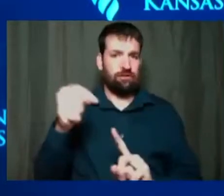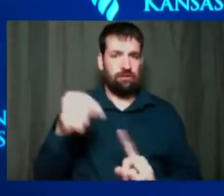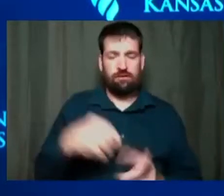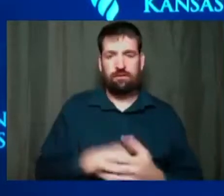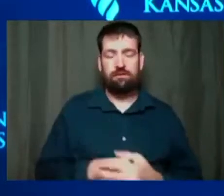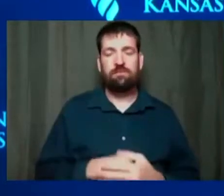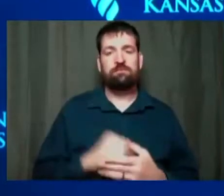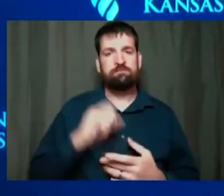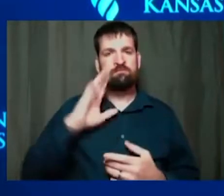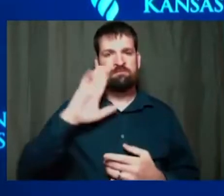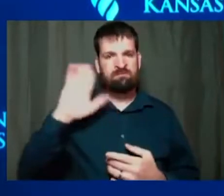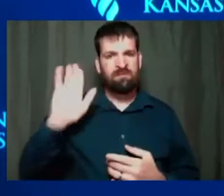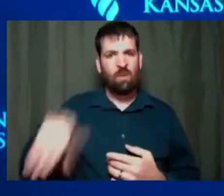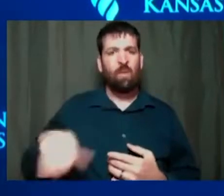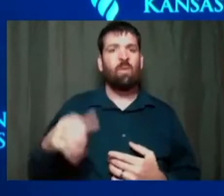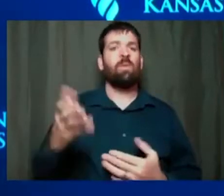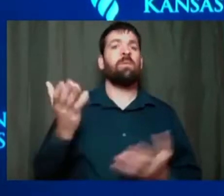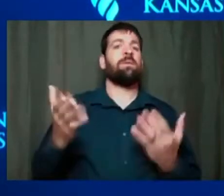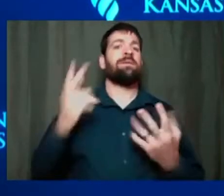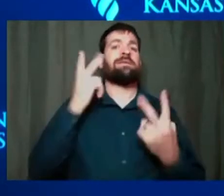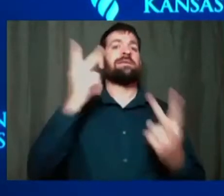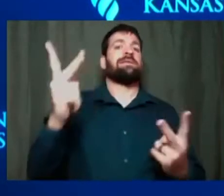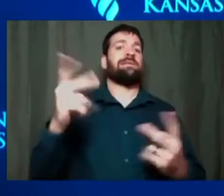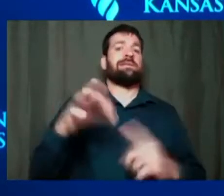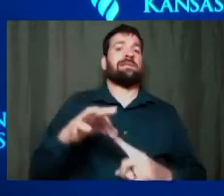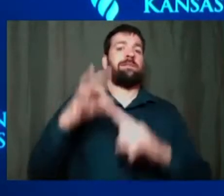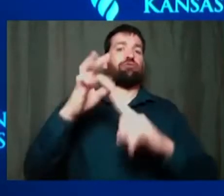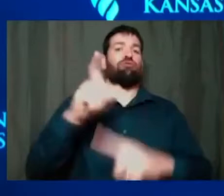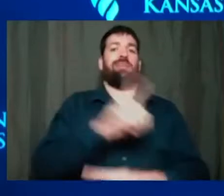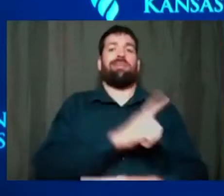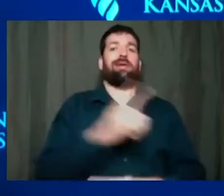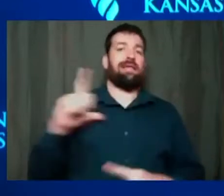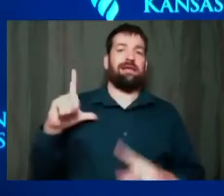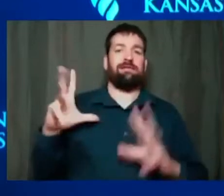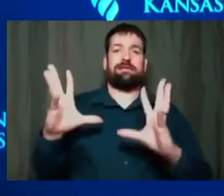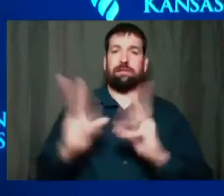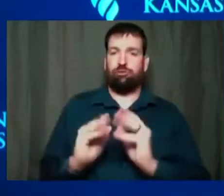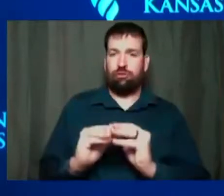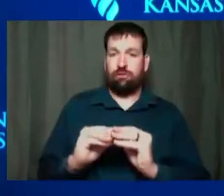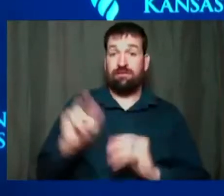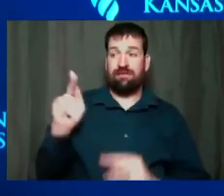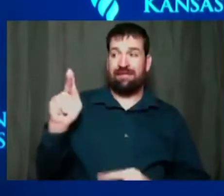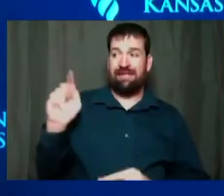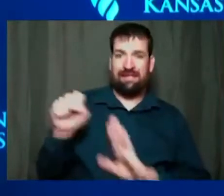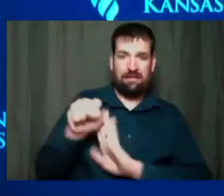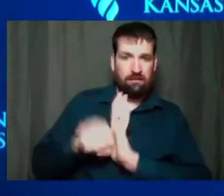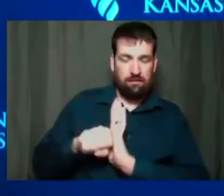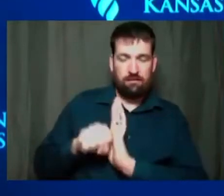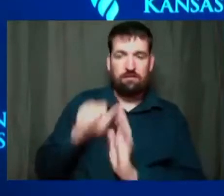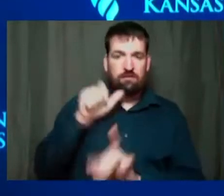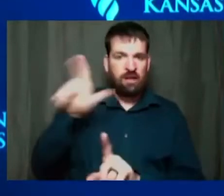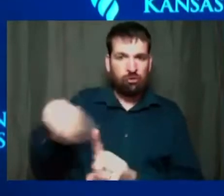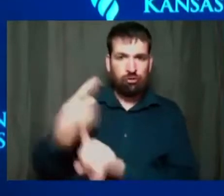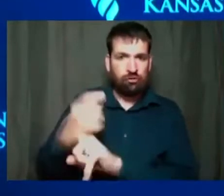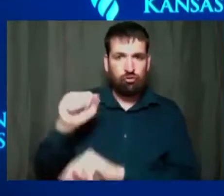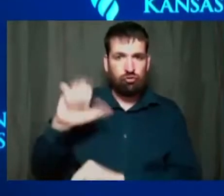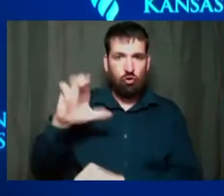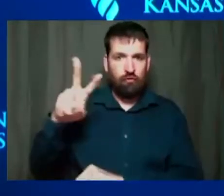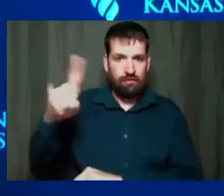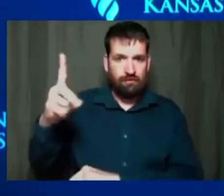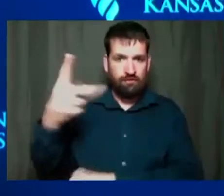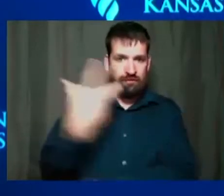now we may see a special legislative session in Kansas looking at not just the COVID vaccine, but whether we should even have mandates for any